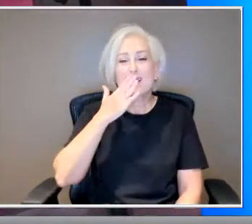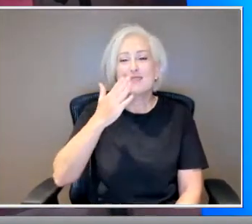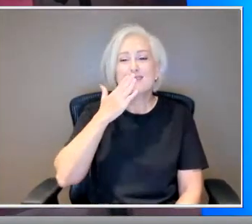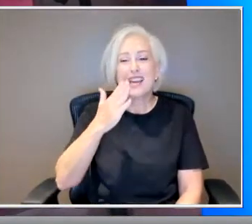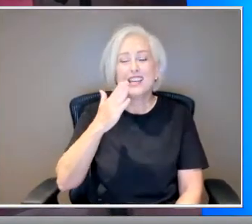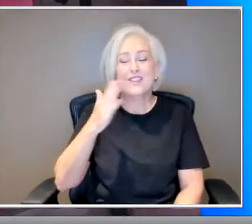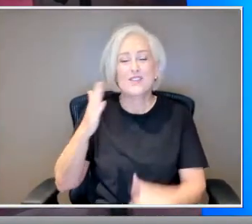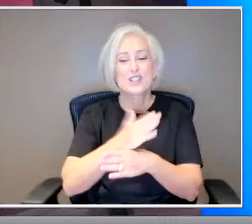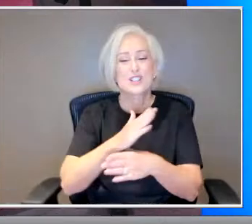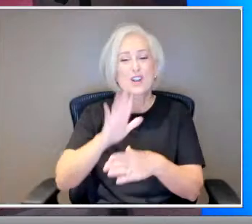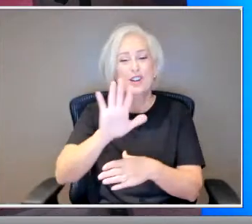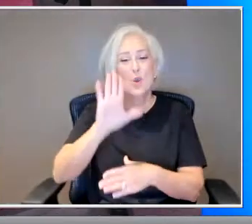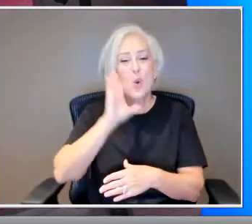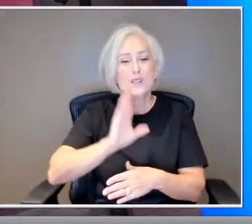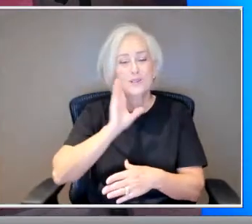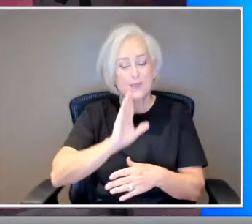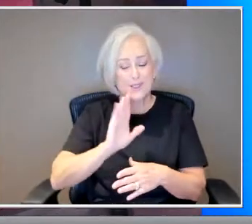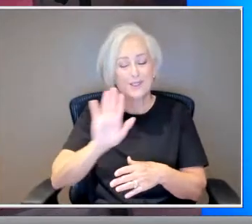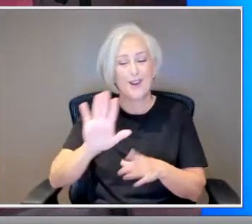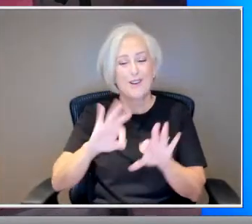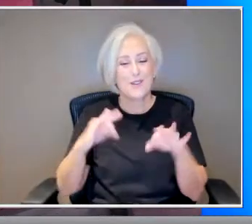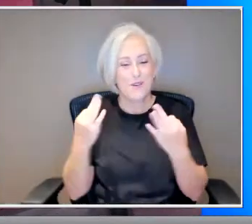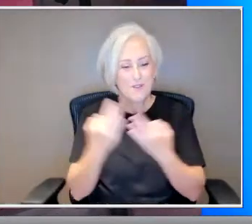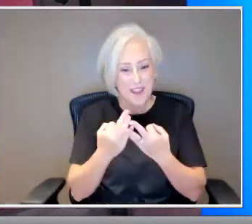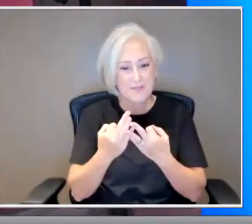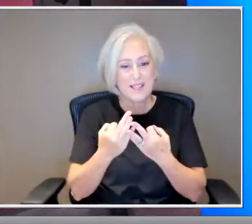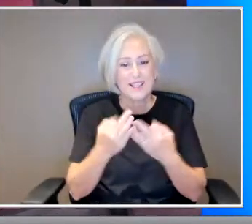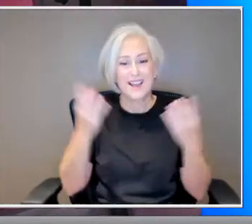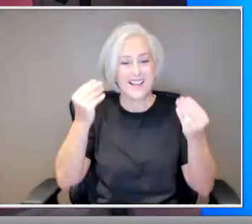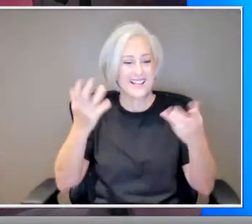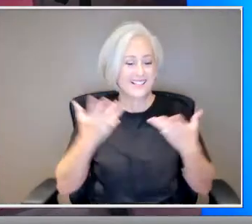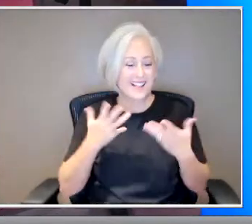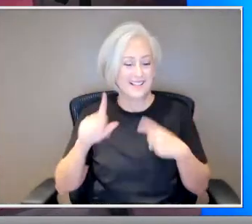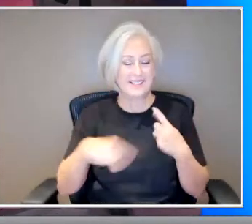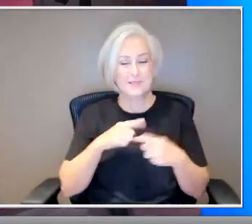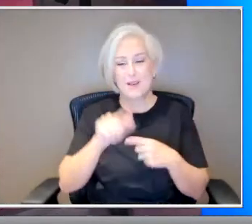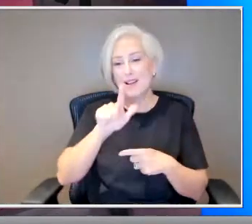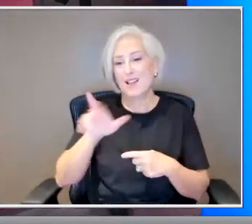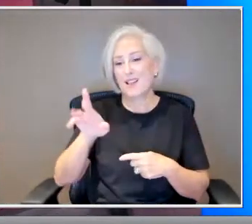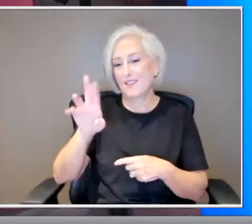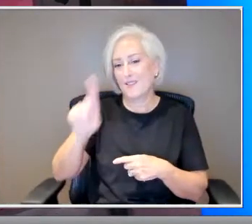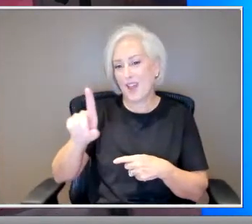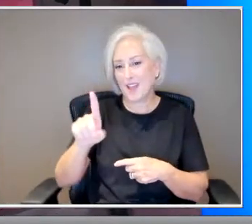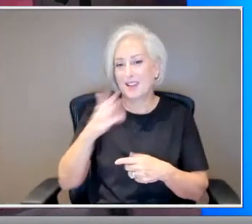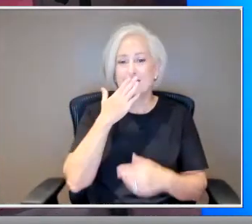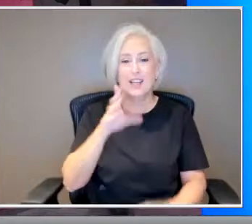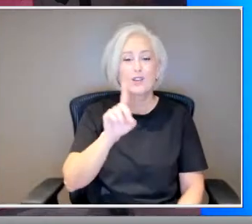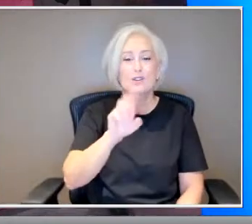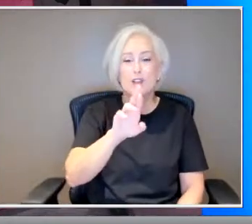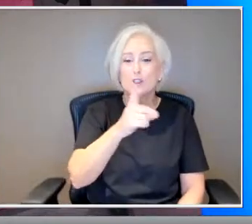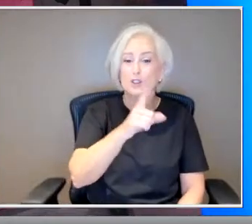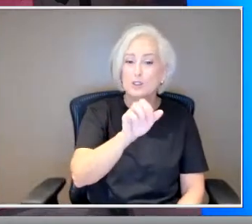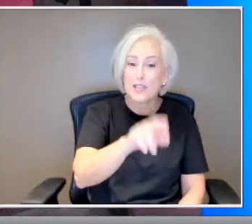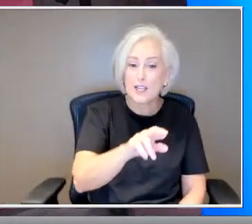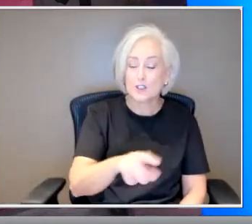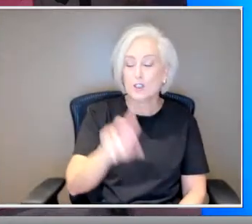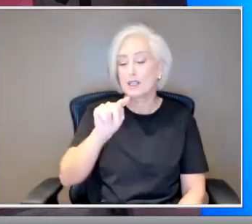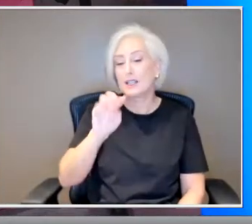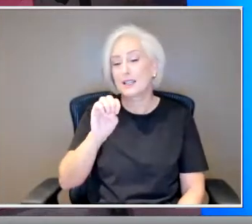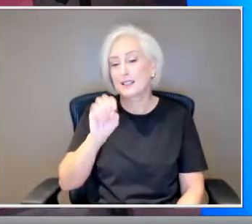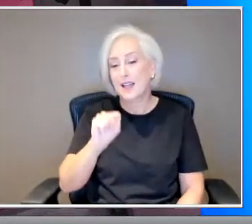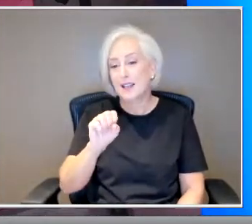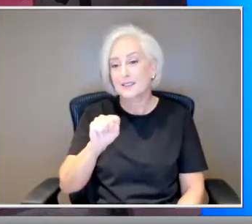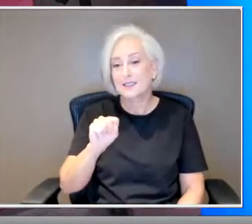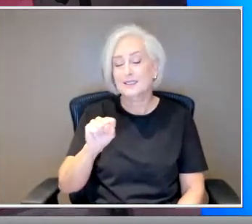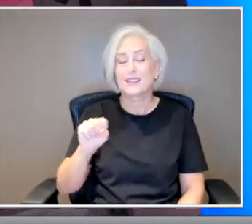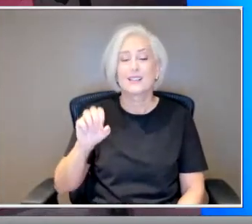and your family with us and raising awareness about LVAD. And thank you to Dr. Danter, Dr. Shaw, Tess for being here